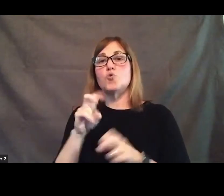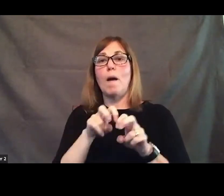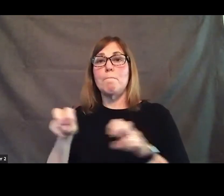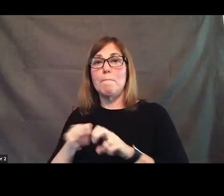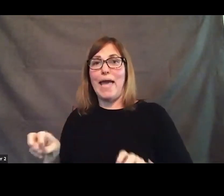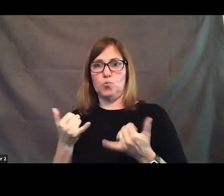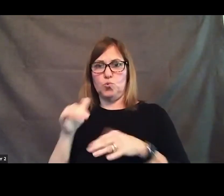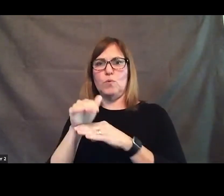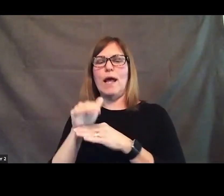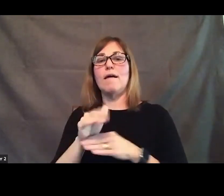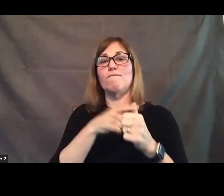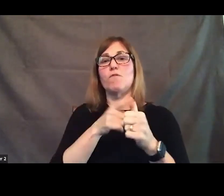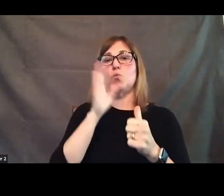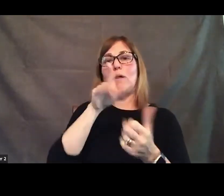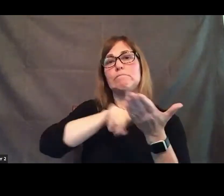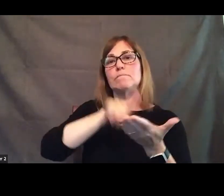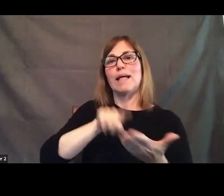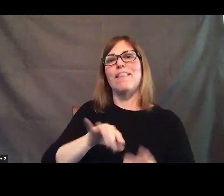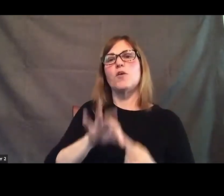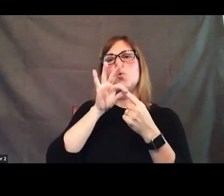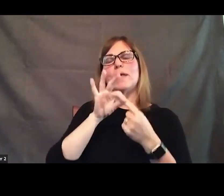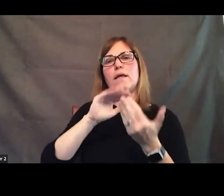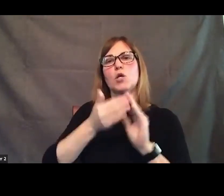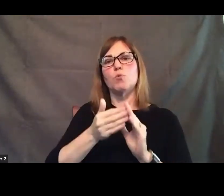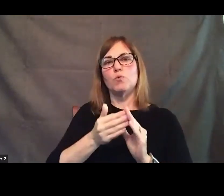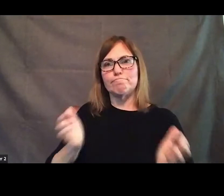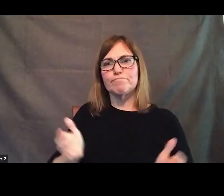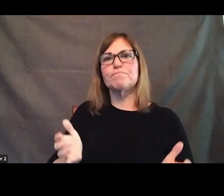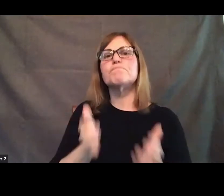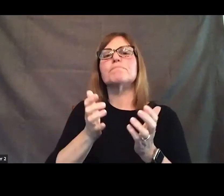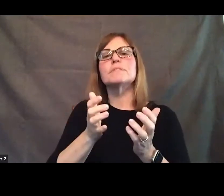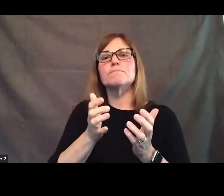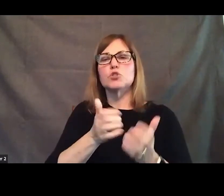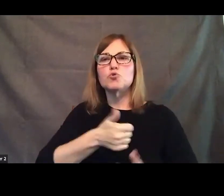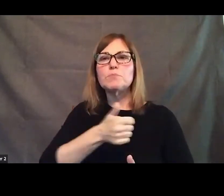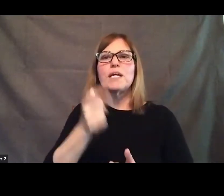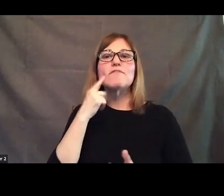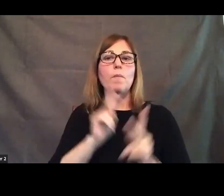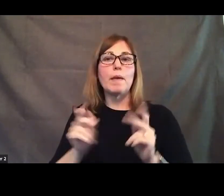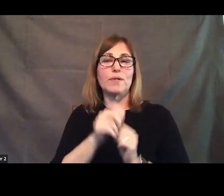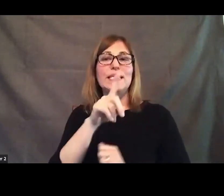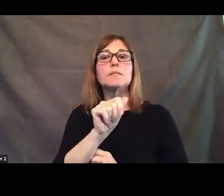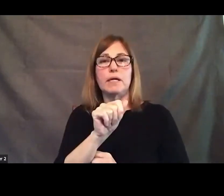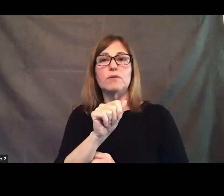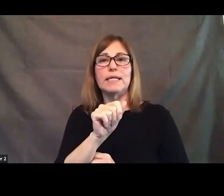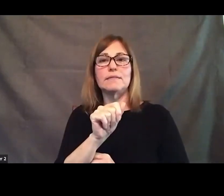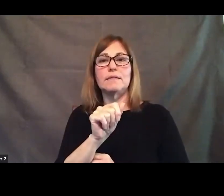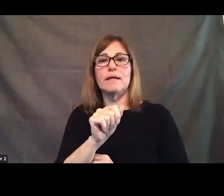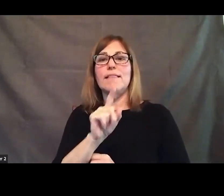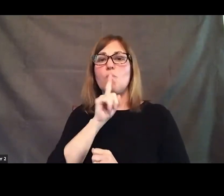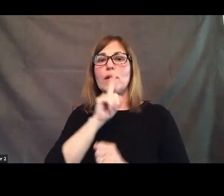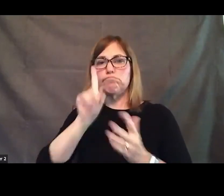will explore the unique community-driven innovations in transportation for people with disabilities that was forged in our